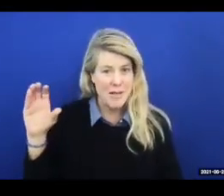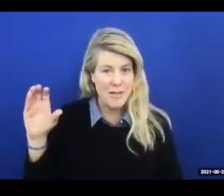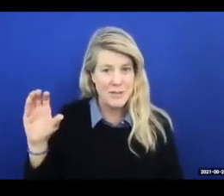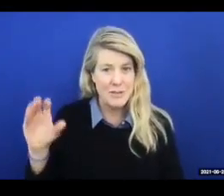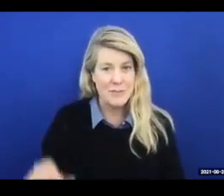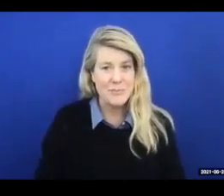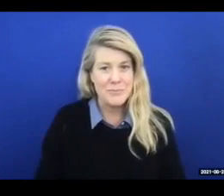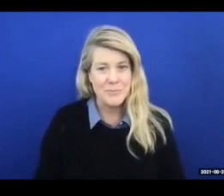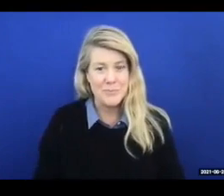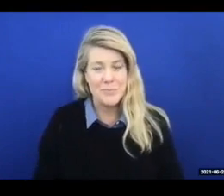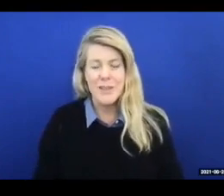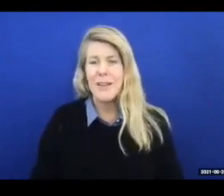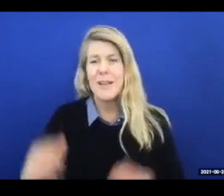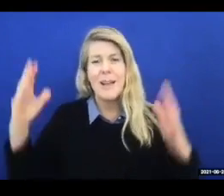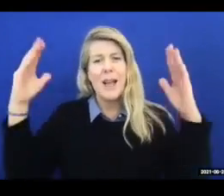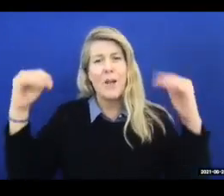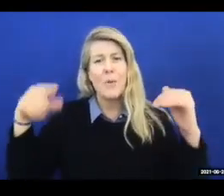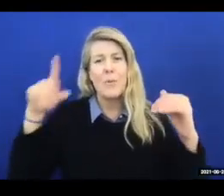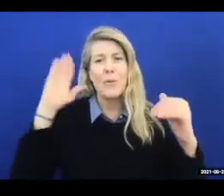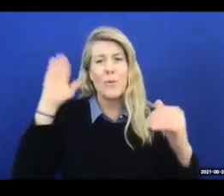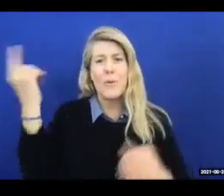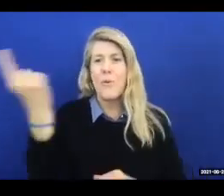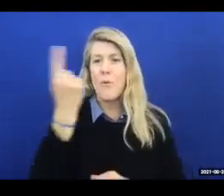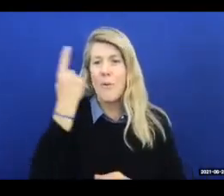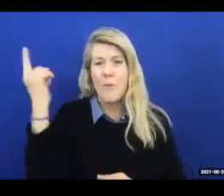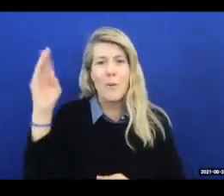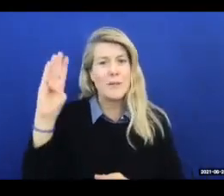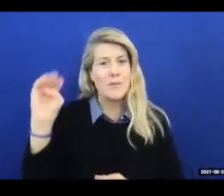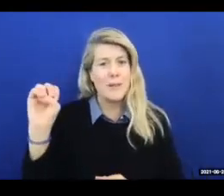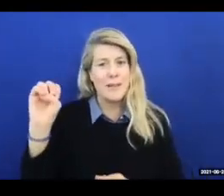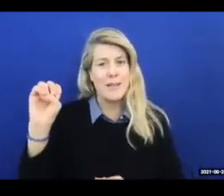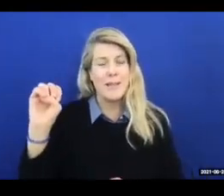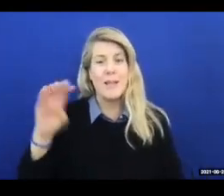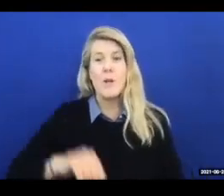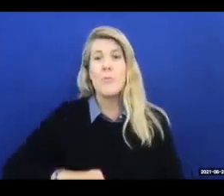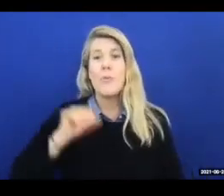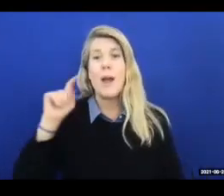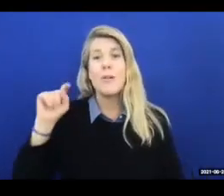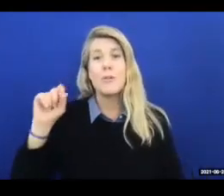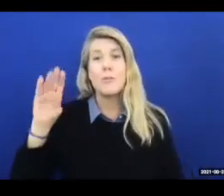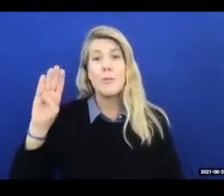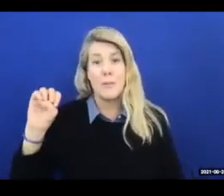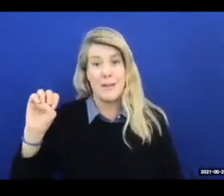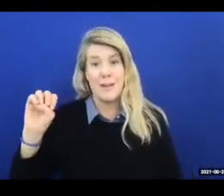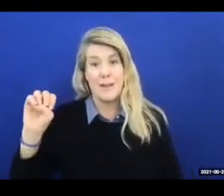College. I hope you will always be proud to be